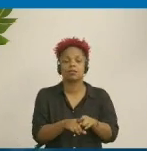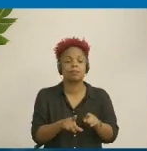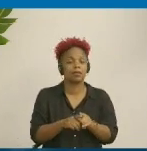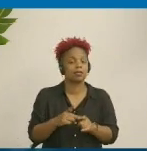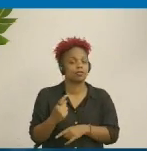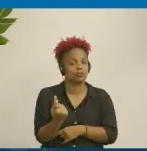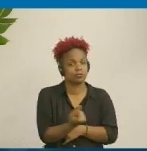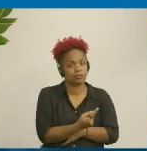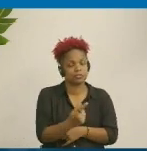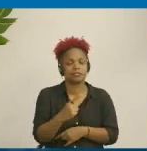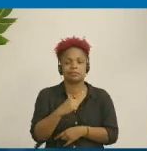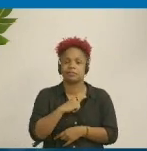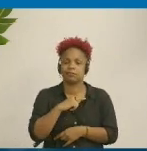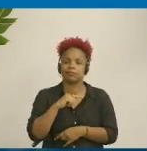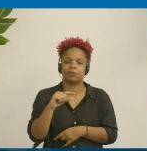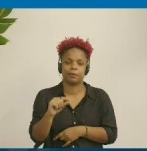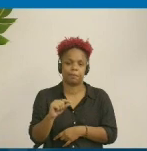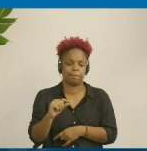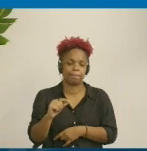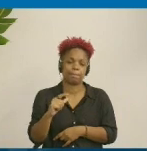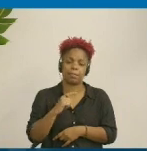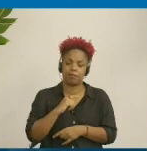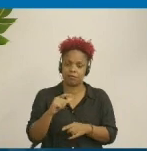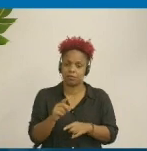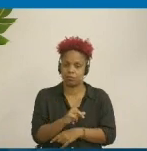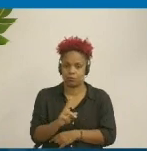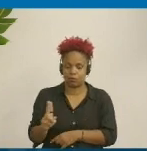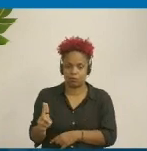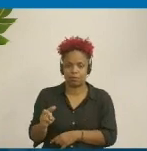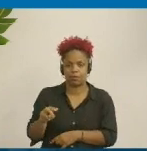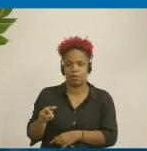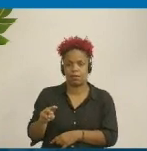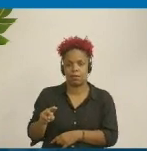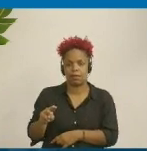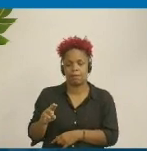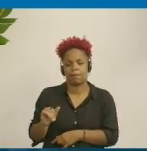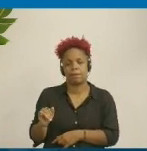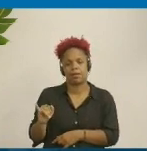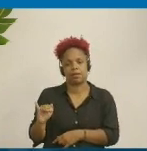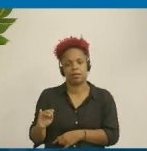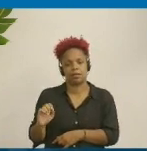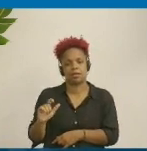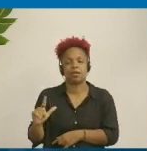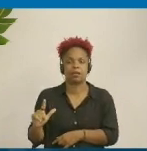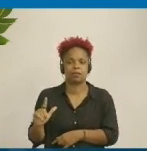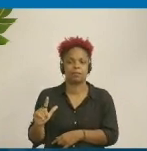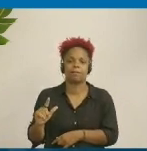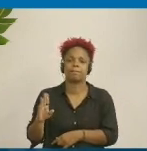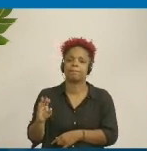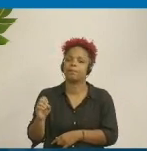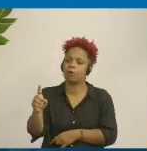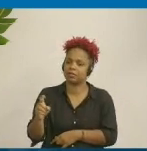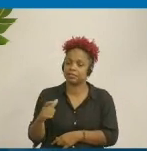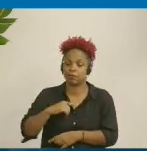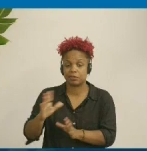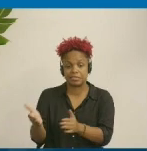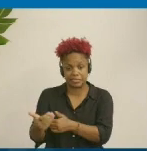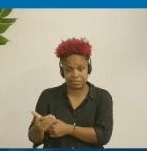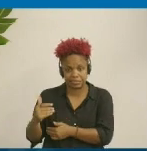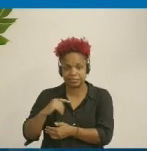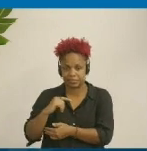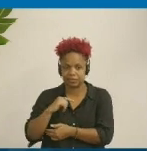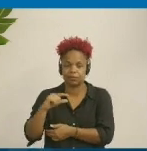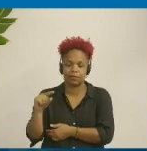This project will be a game changer, not only in the field of public health, but also in the field of unemployment,